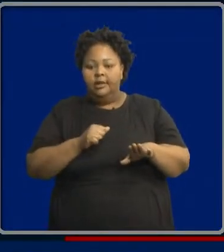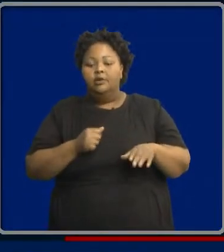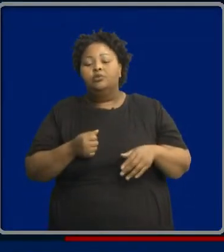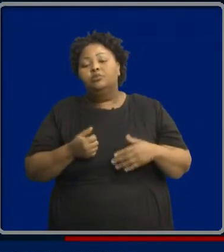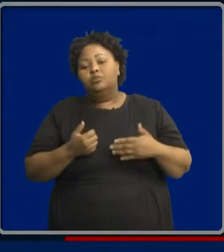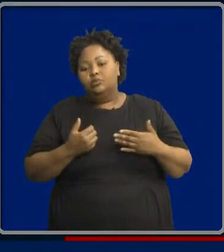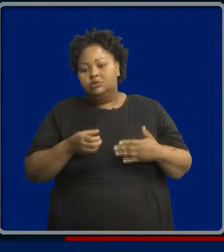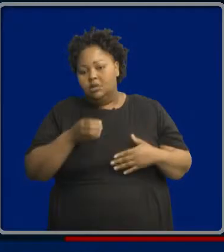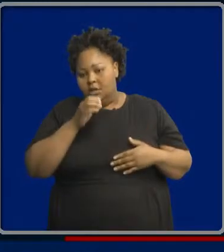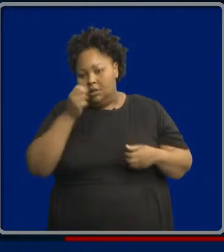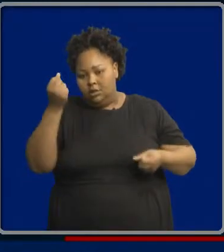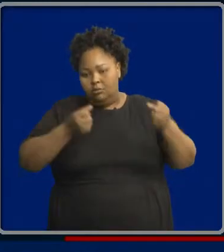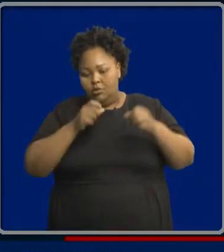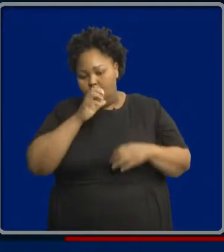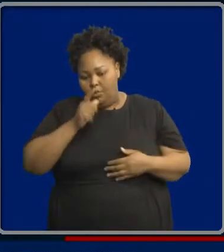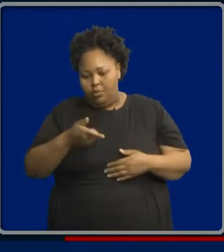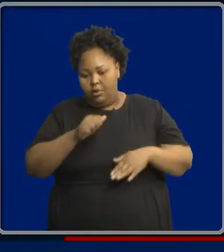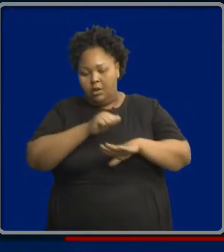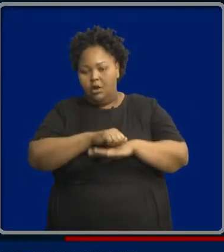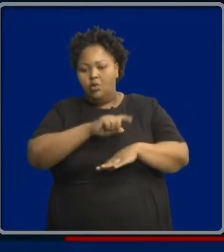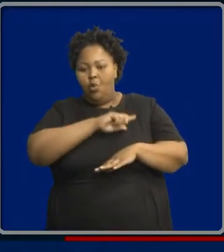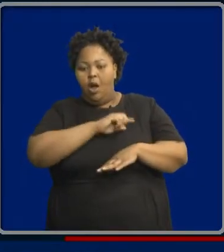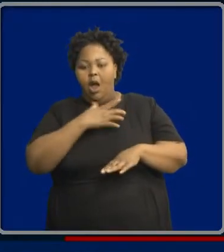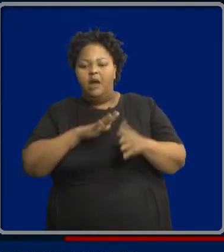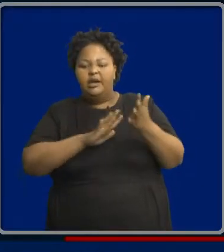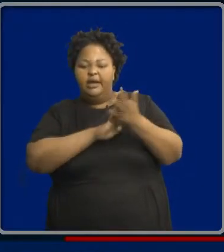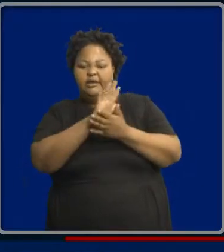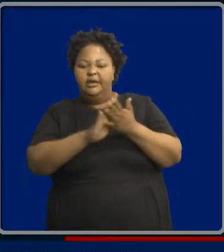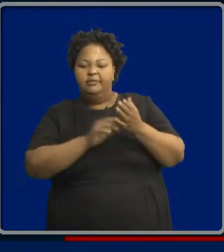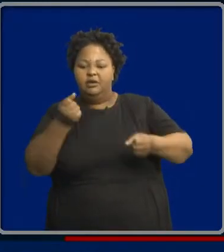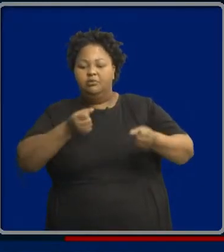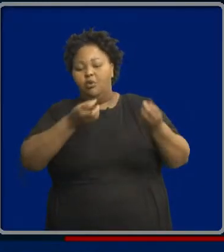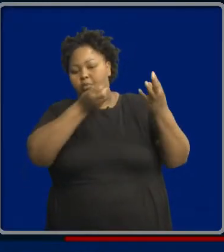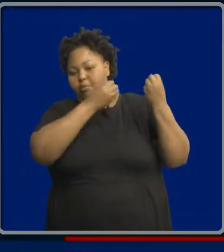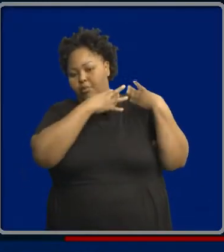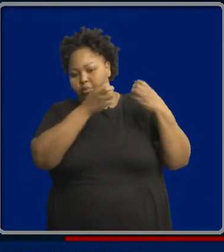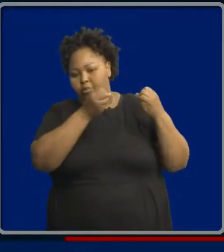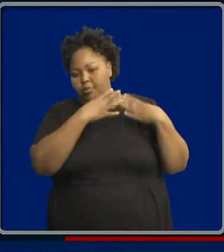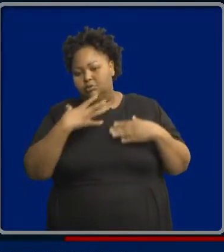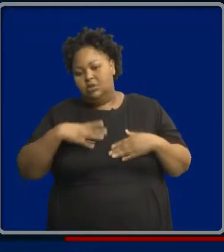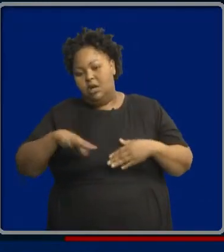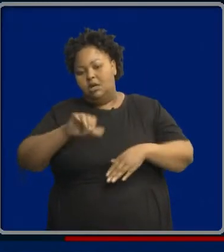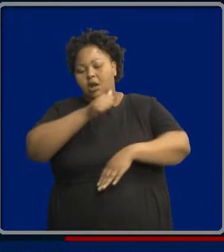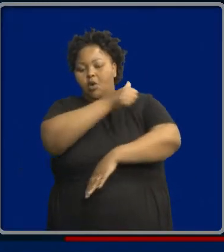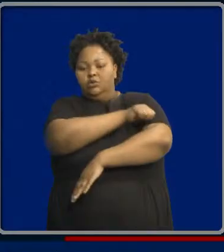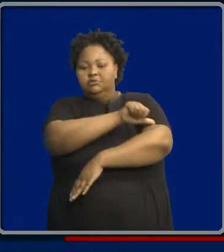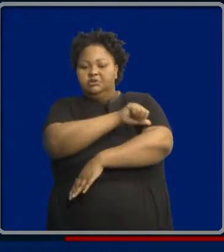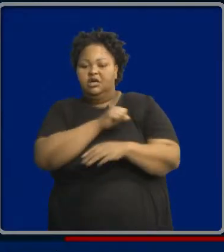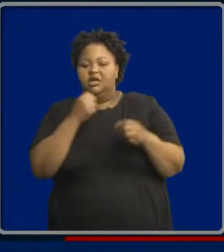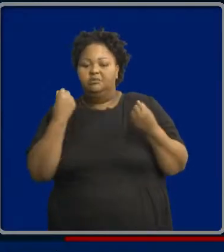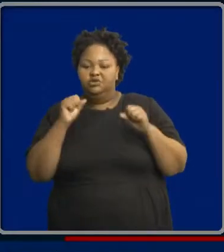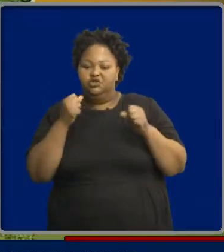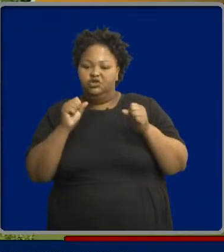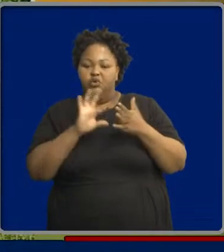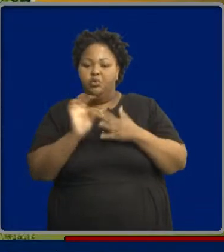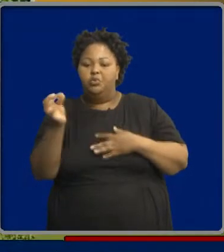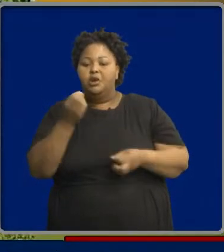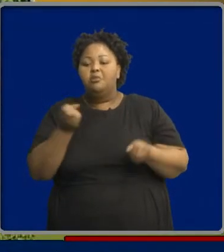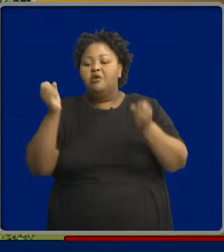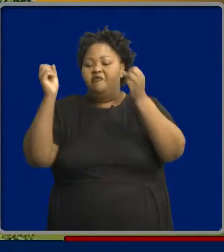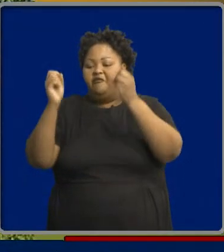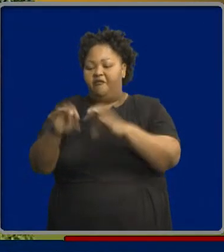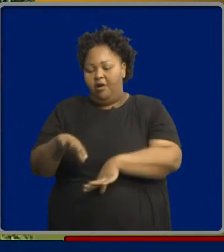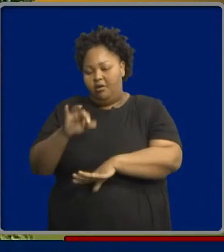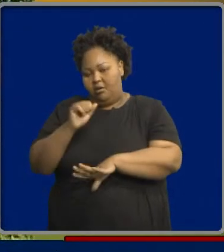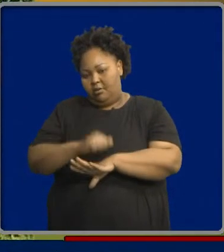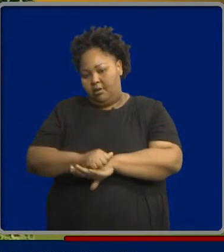again. He says they do understand the danger that this may have caused to the public, but it has since been fixed. When